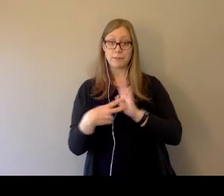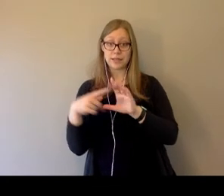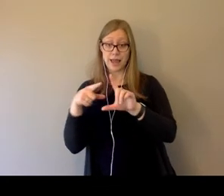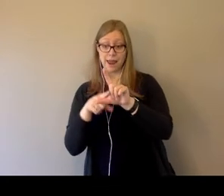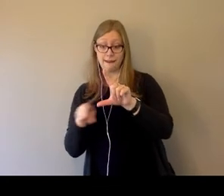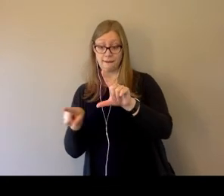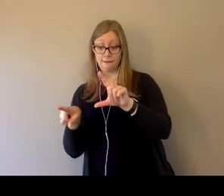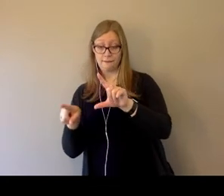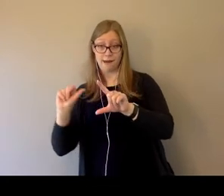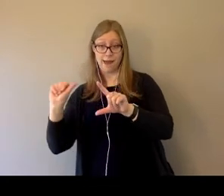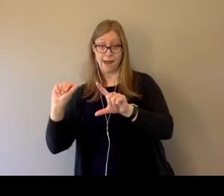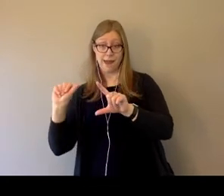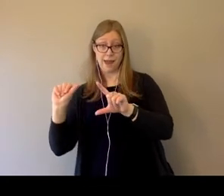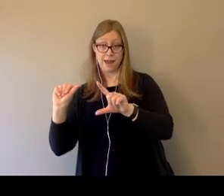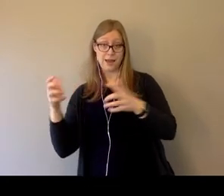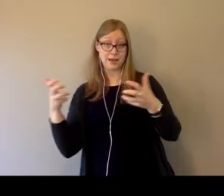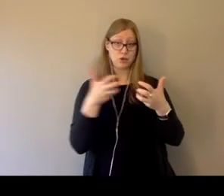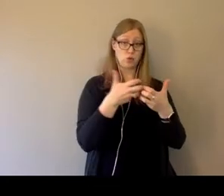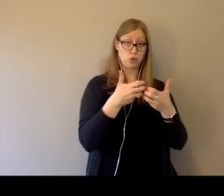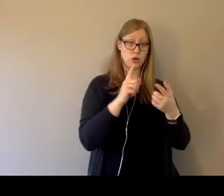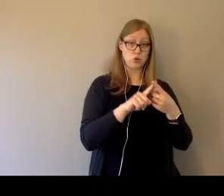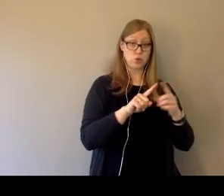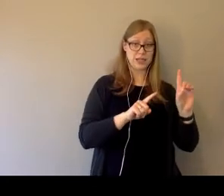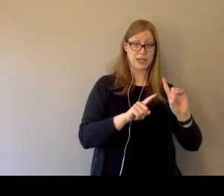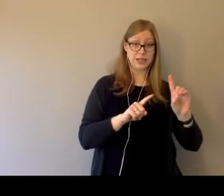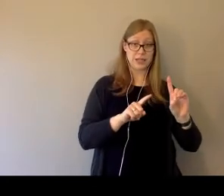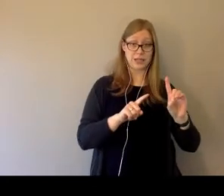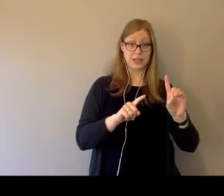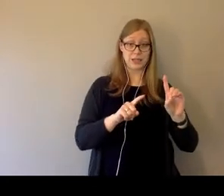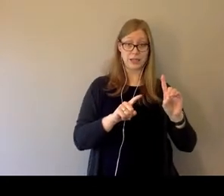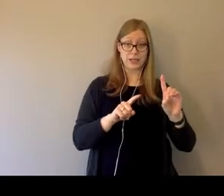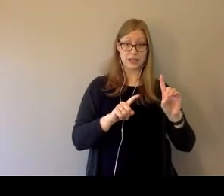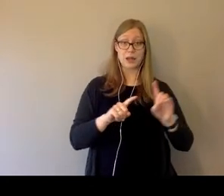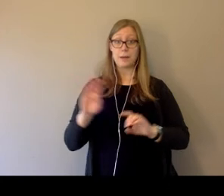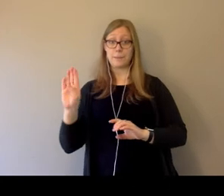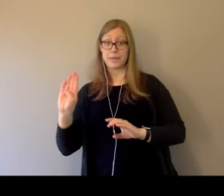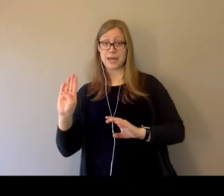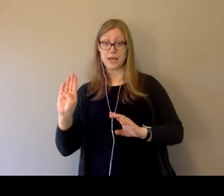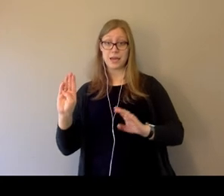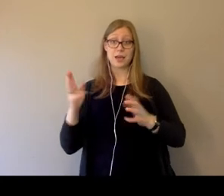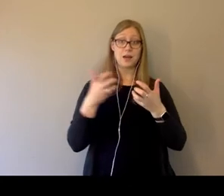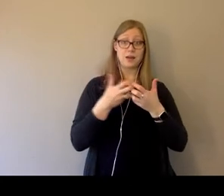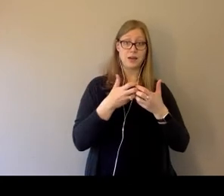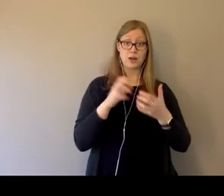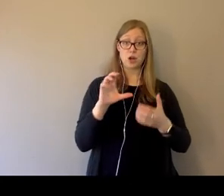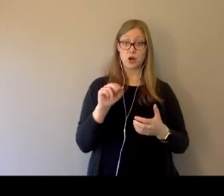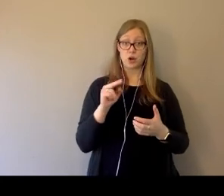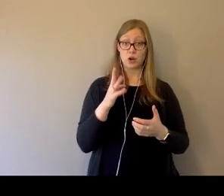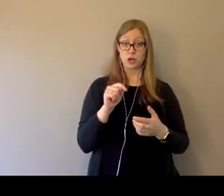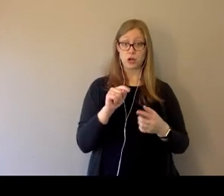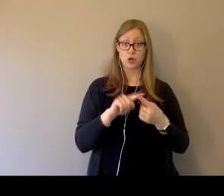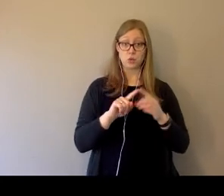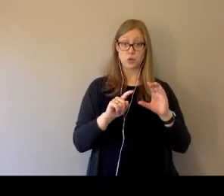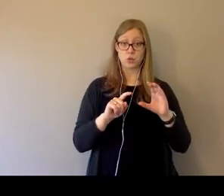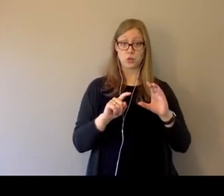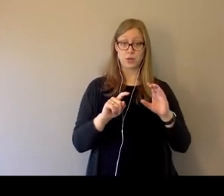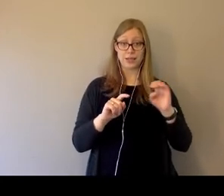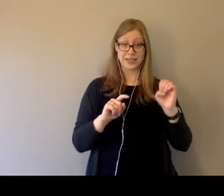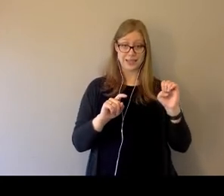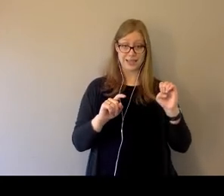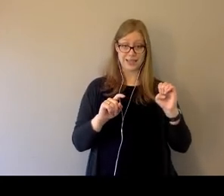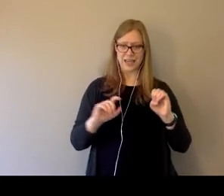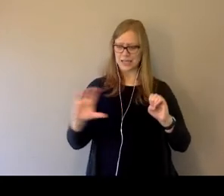is congruent to D, angle B is congruent to E, angle C is congruent to, well, I wrote C and it should be F,